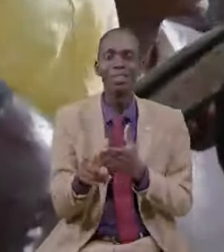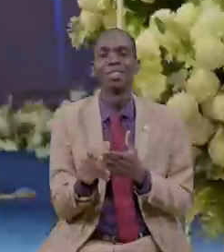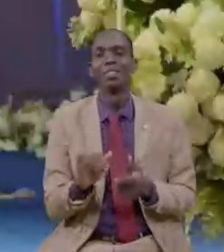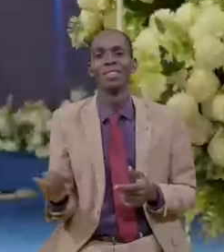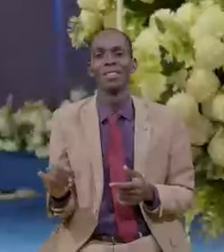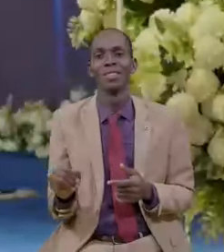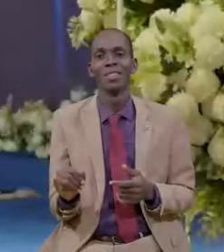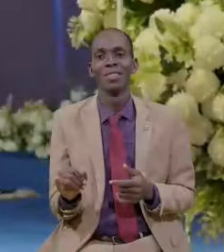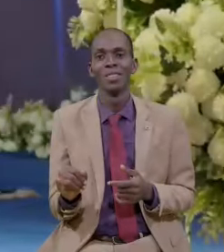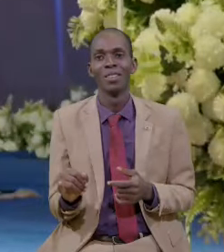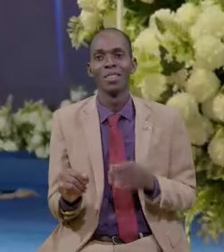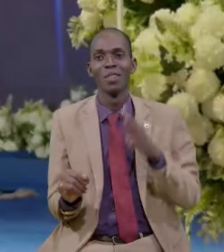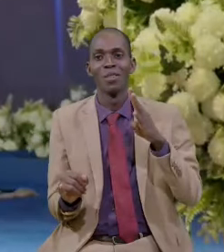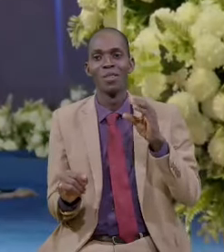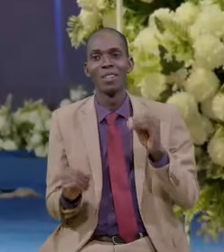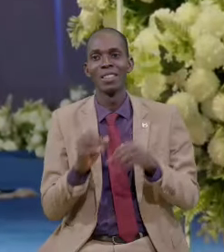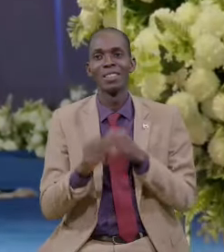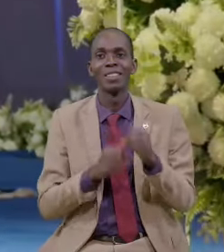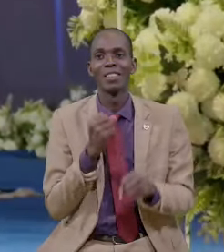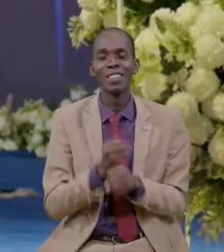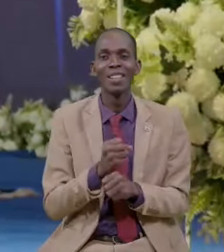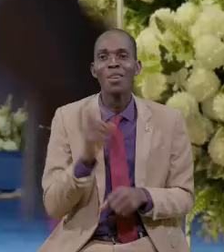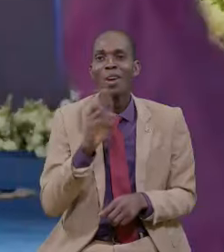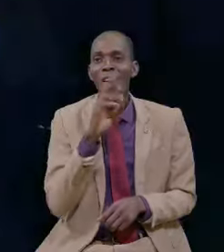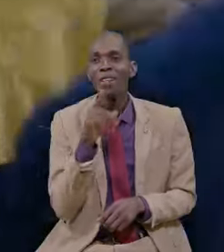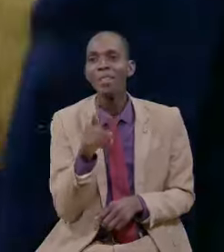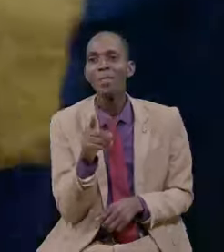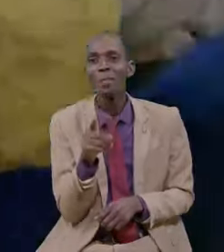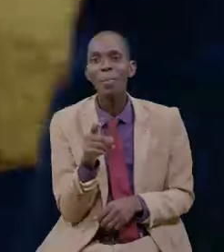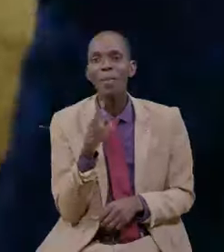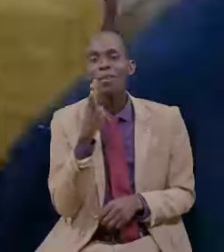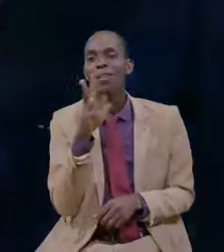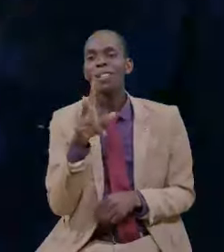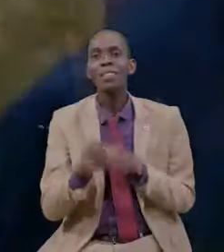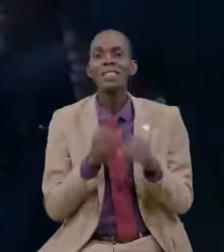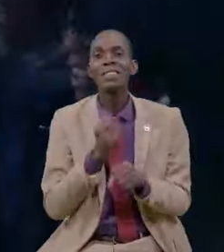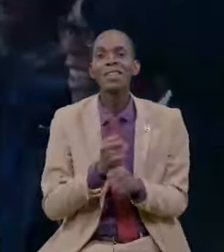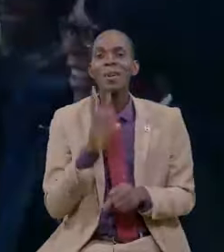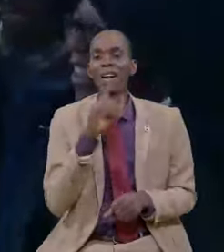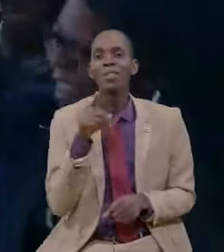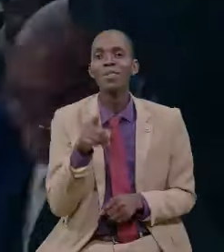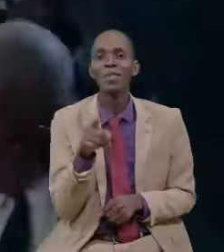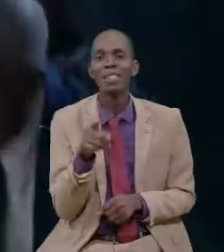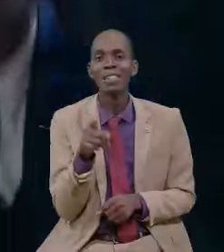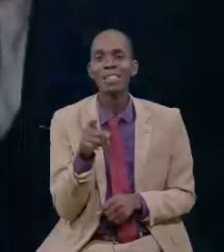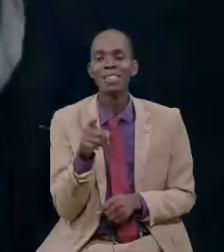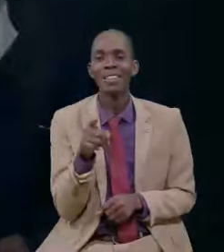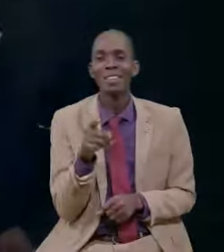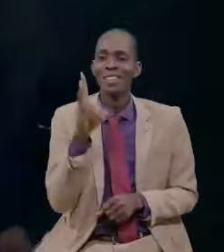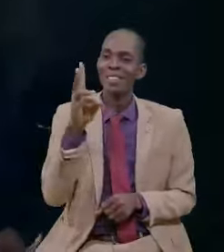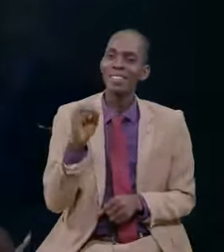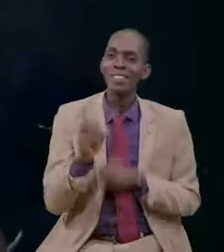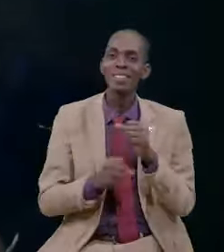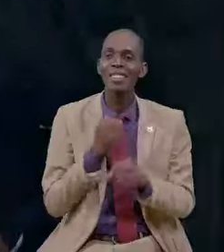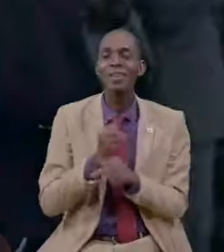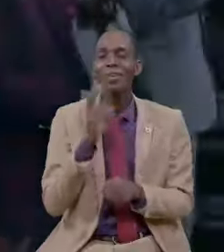40 years of age, where are you? 43 years of age, where are you? 60, where